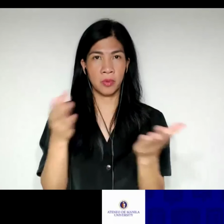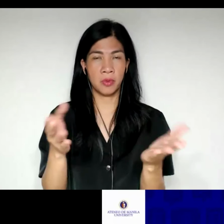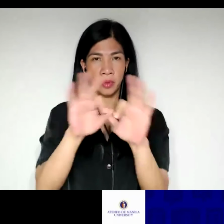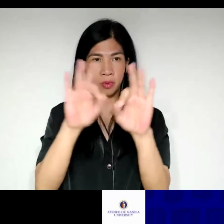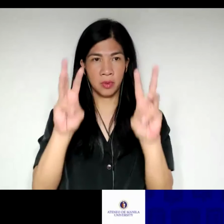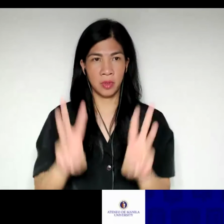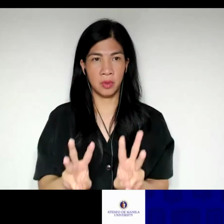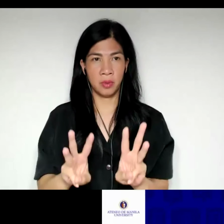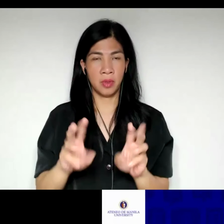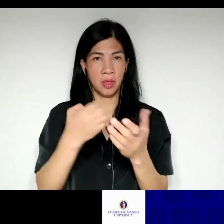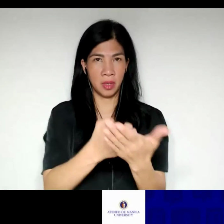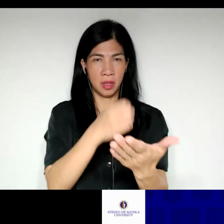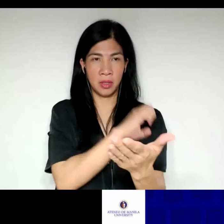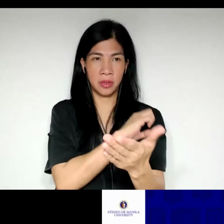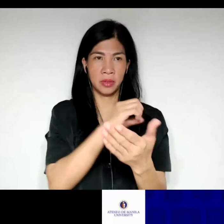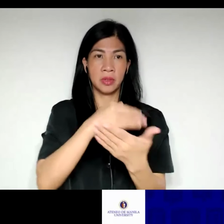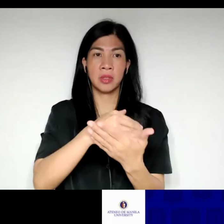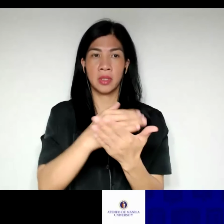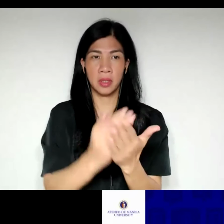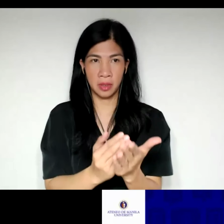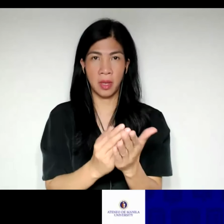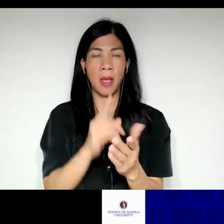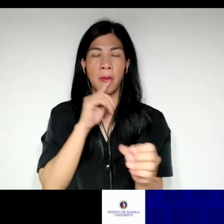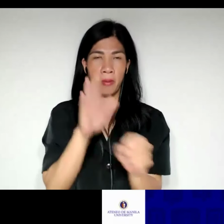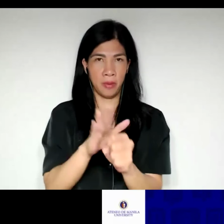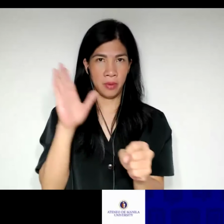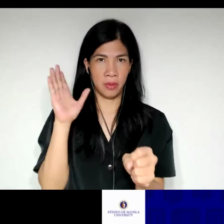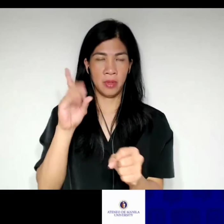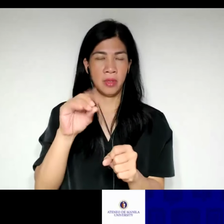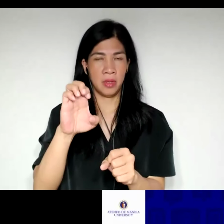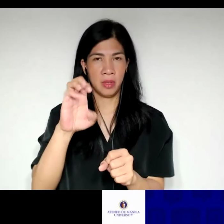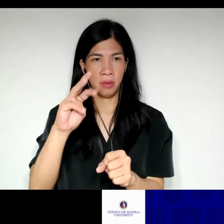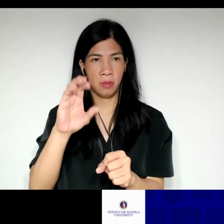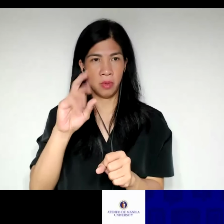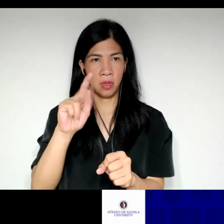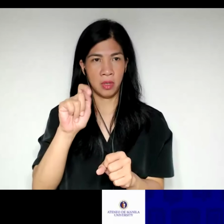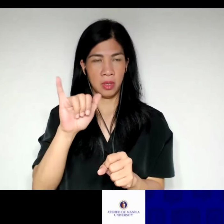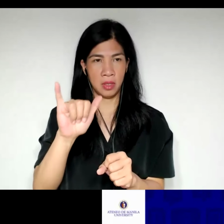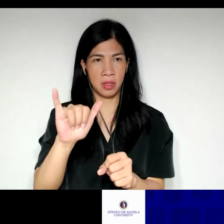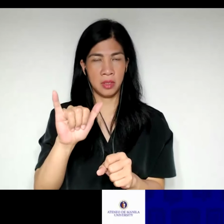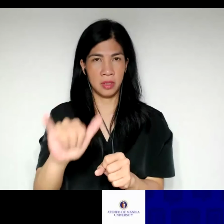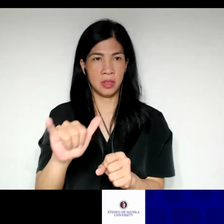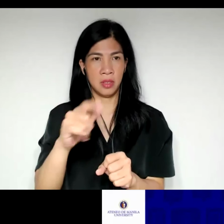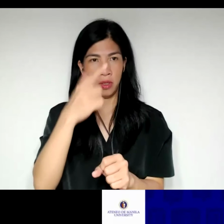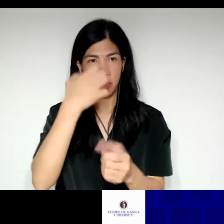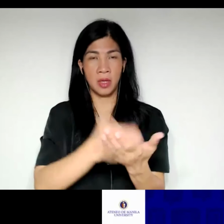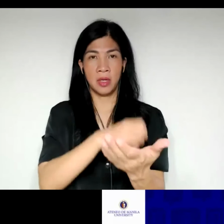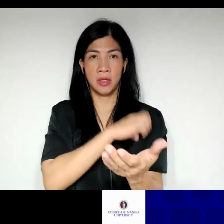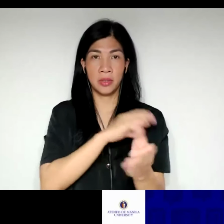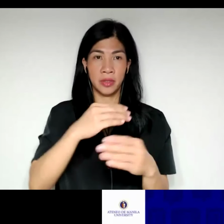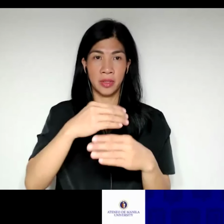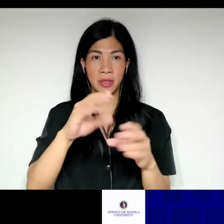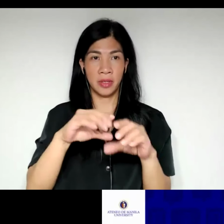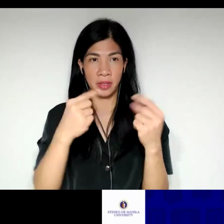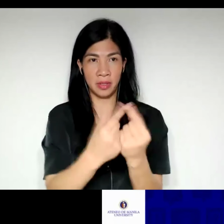for our energy sector, it promised a democratization of the energy sector. But right now, it's